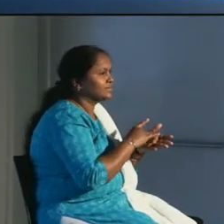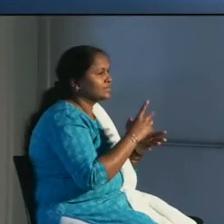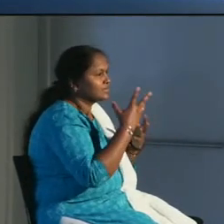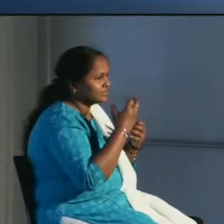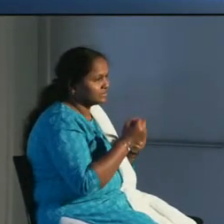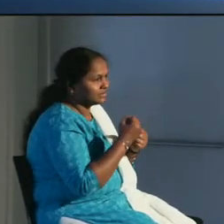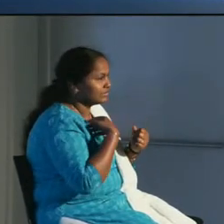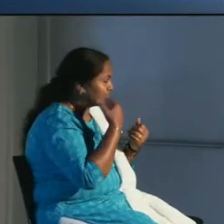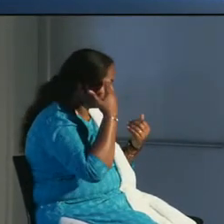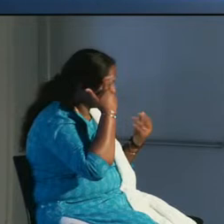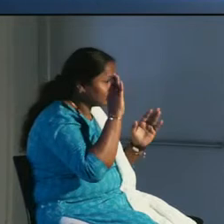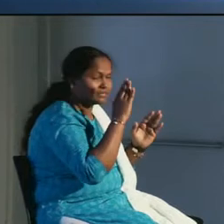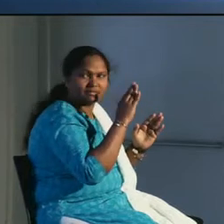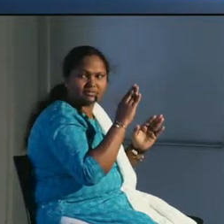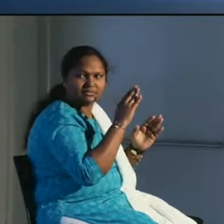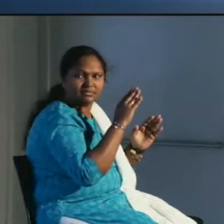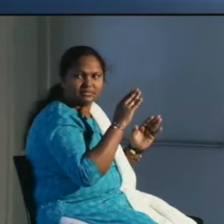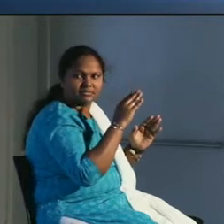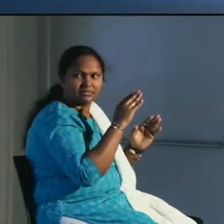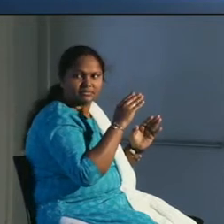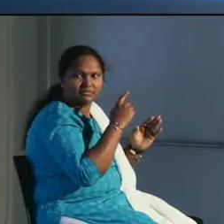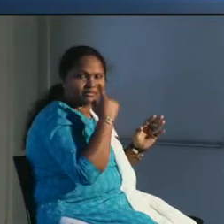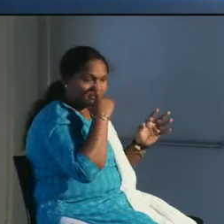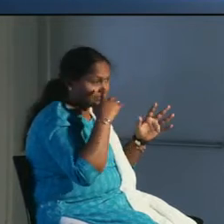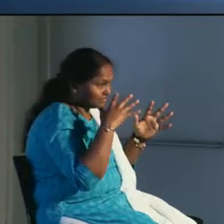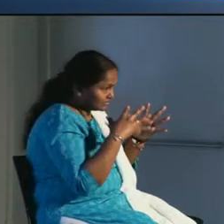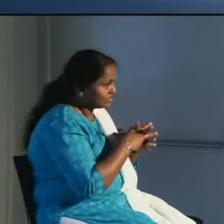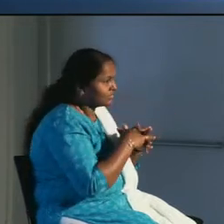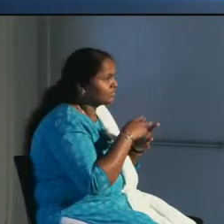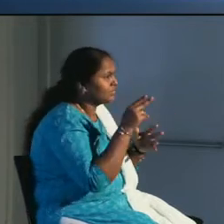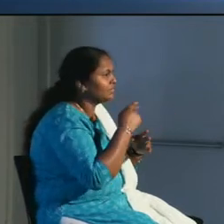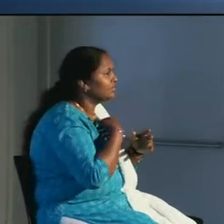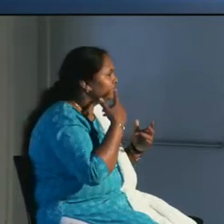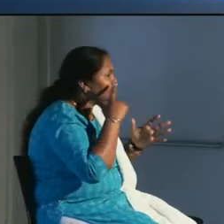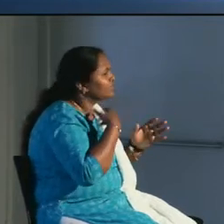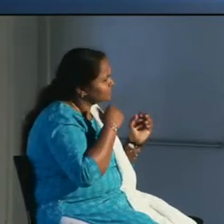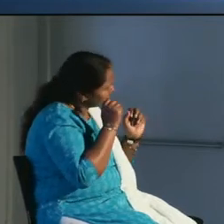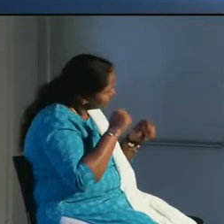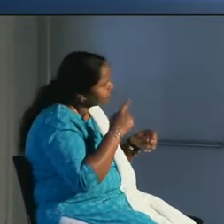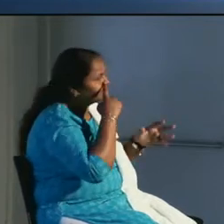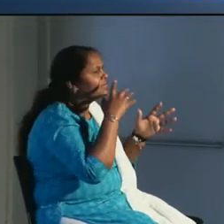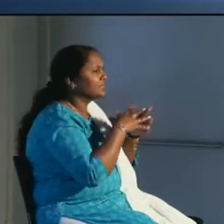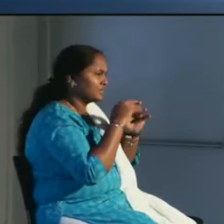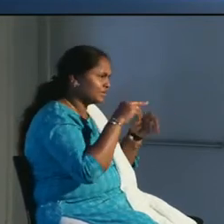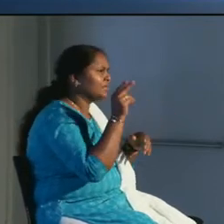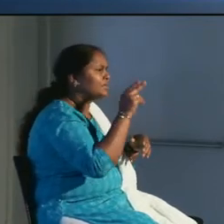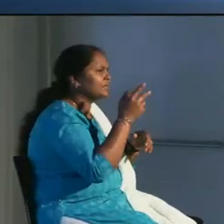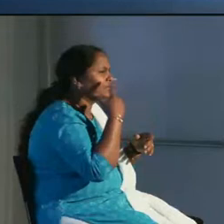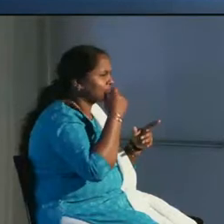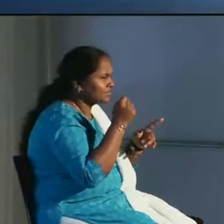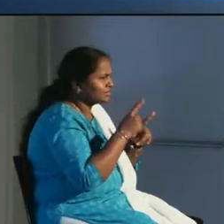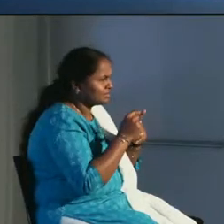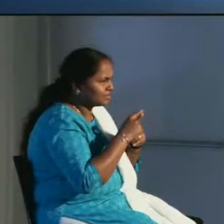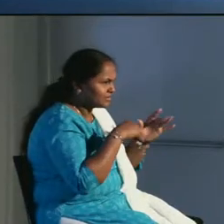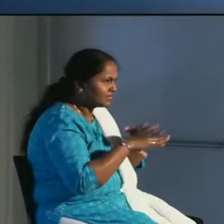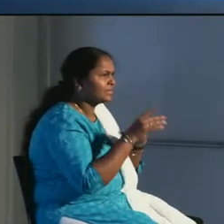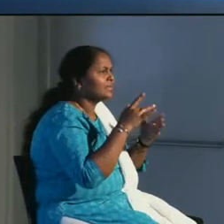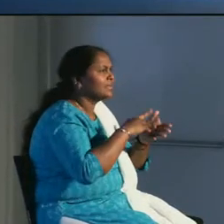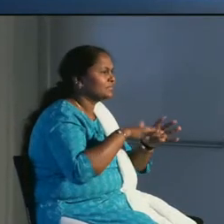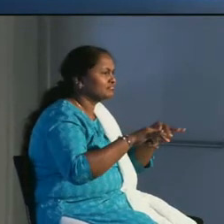can paint. I didn't know that women could paint. Of course women can paint, because maybe you've not seen them do something in the